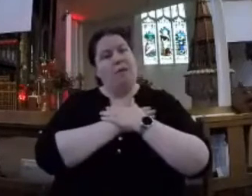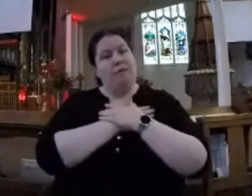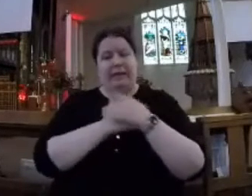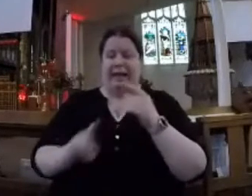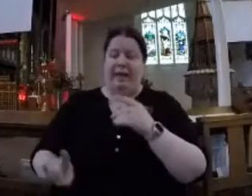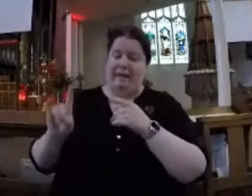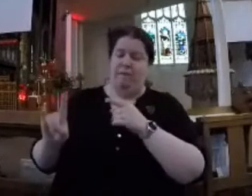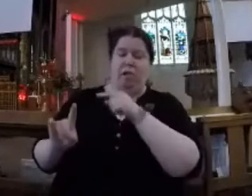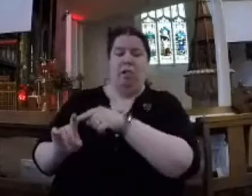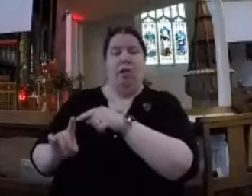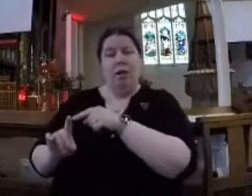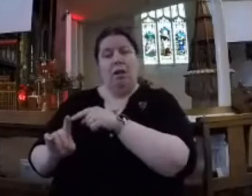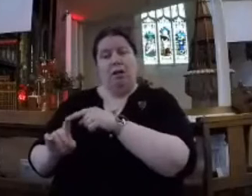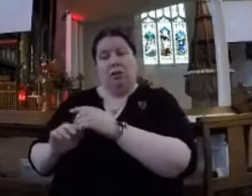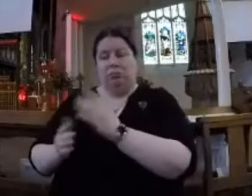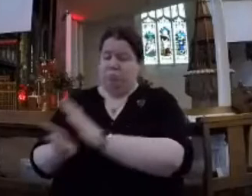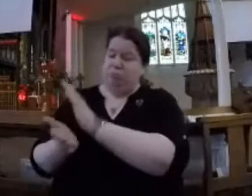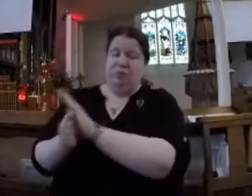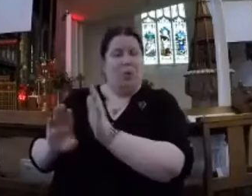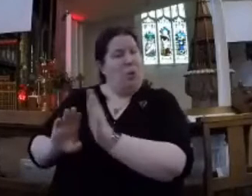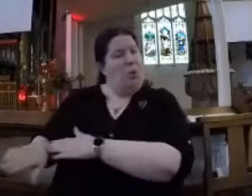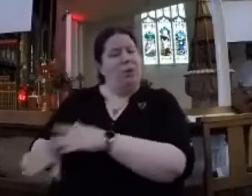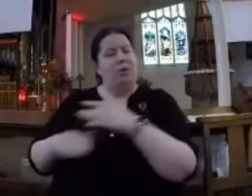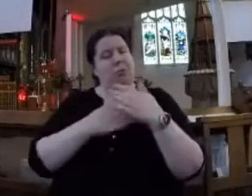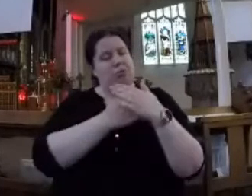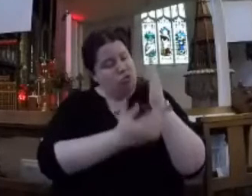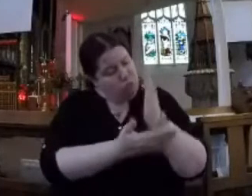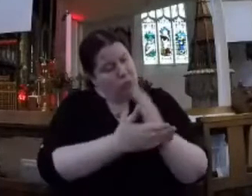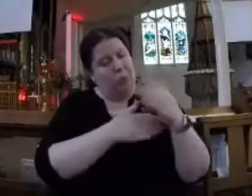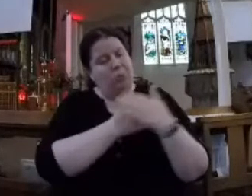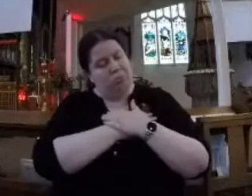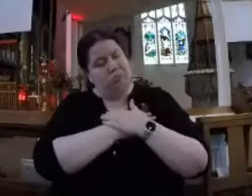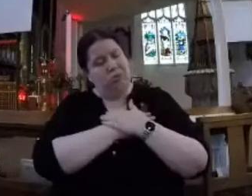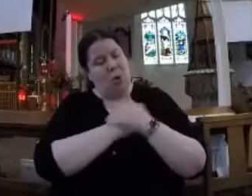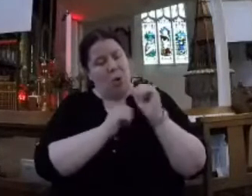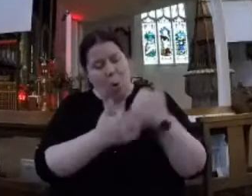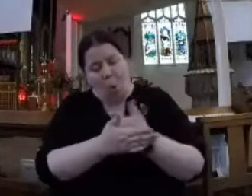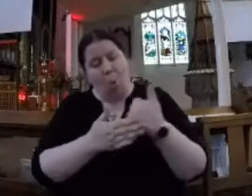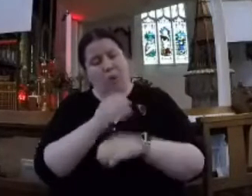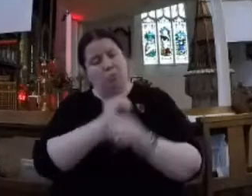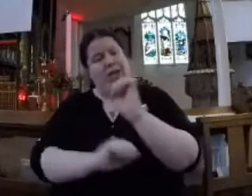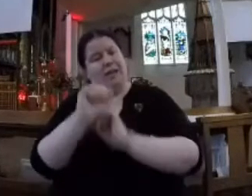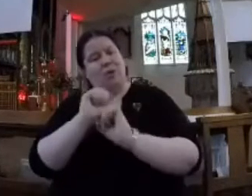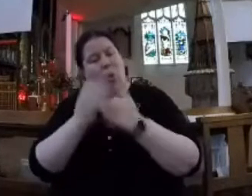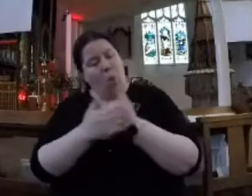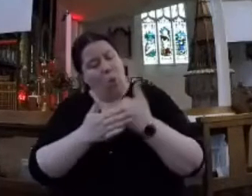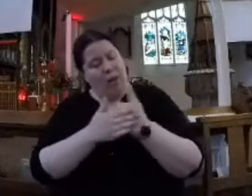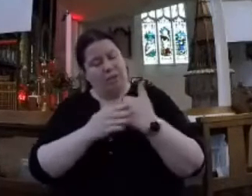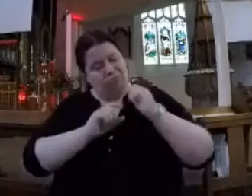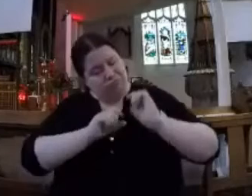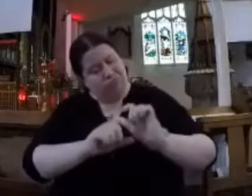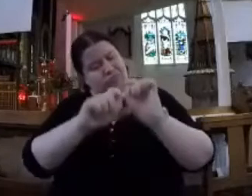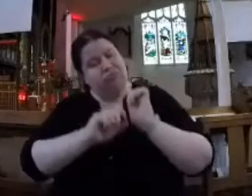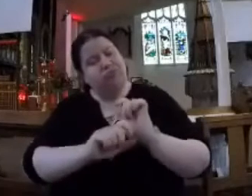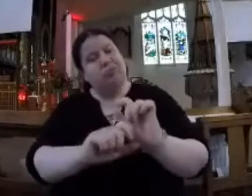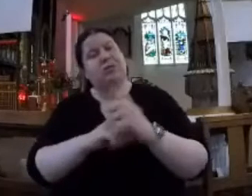always protects, always trusts, always hopes, always perseveres. These are not passive words.